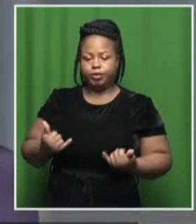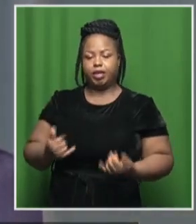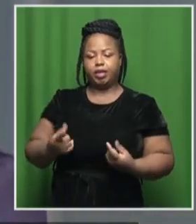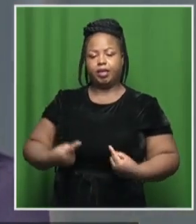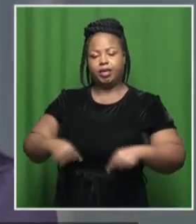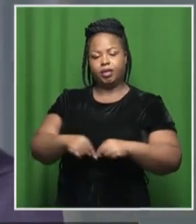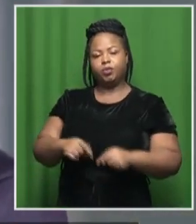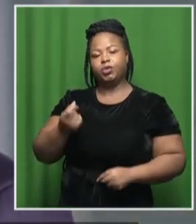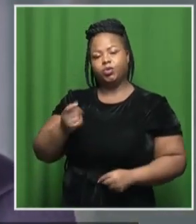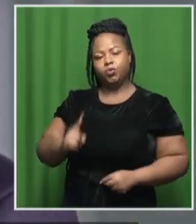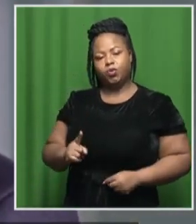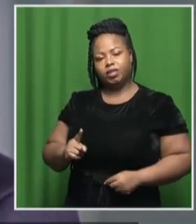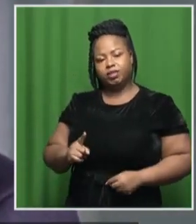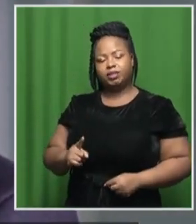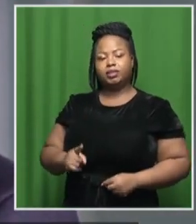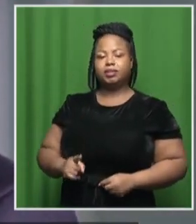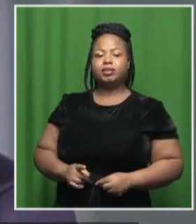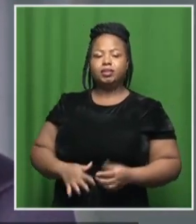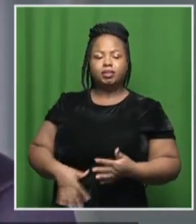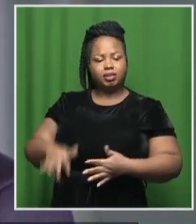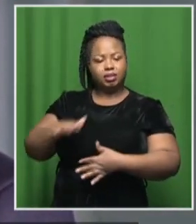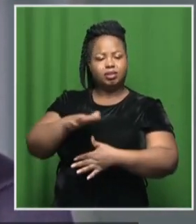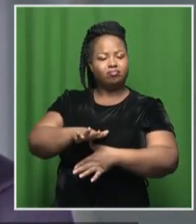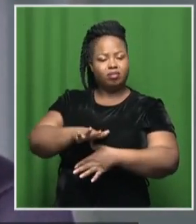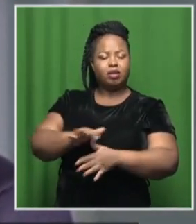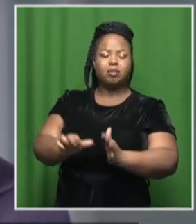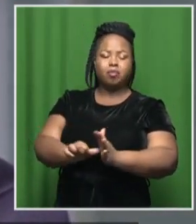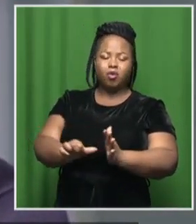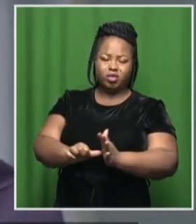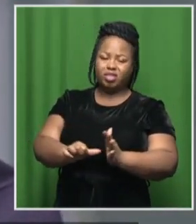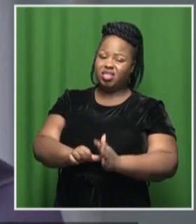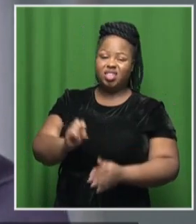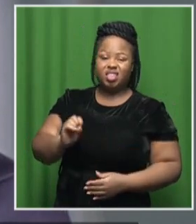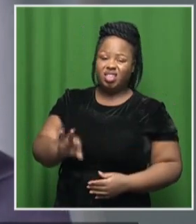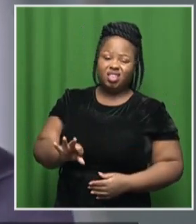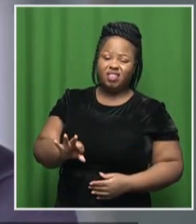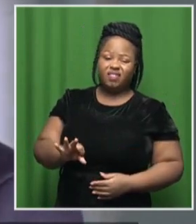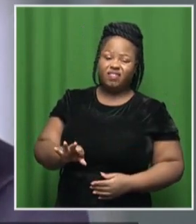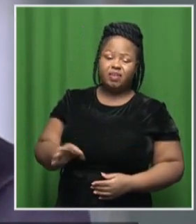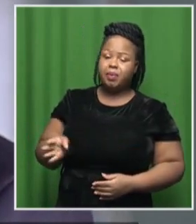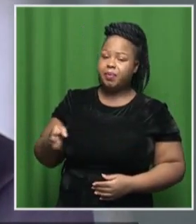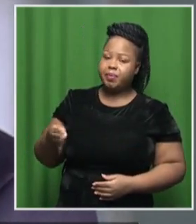is symbolic. If a party is not here today, it doesn't mean that